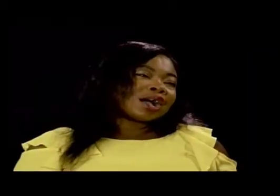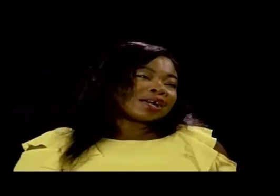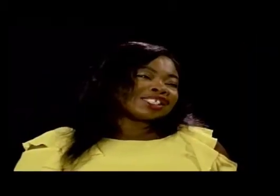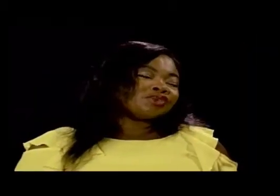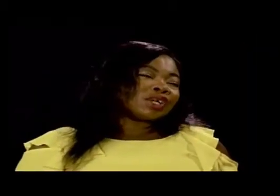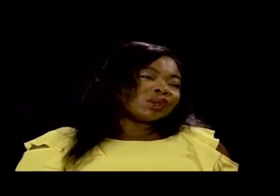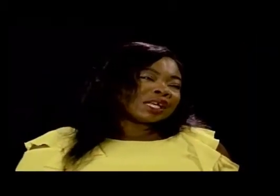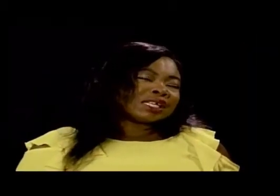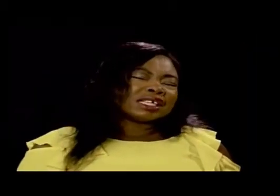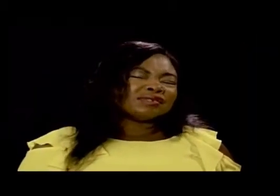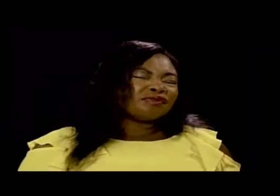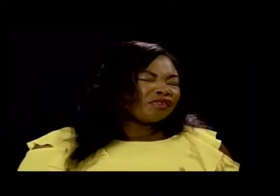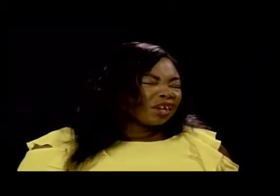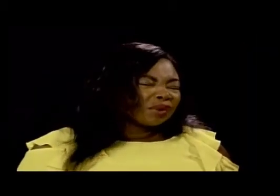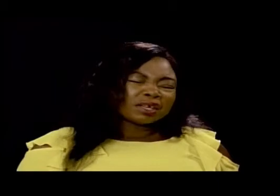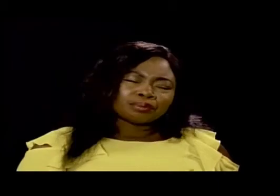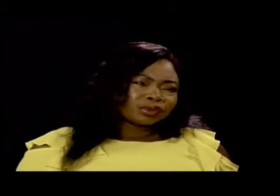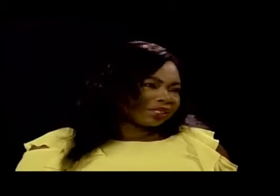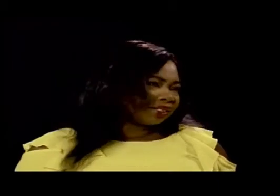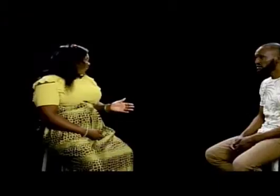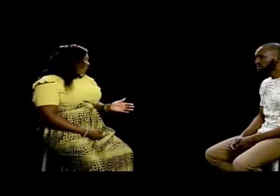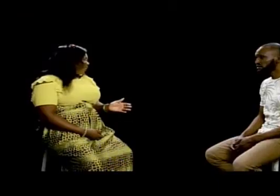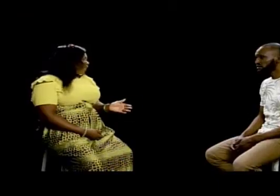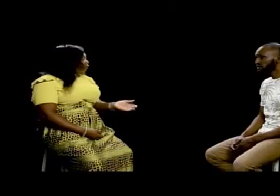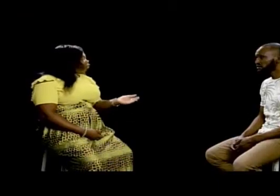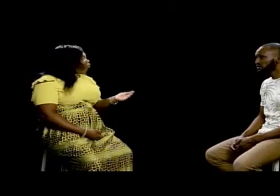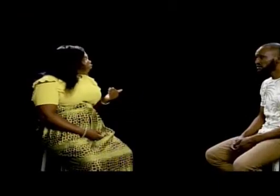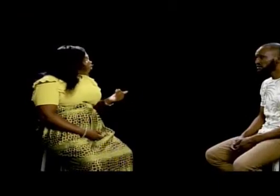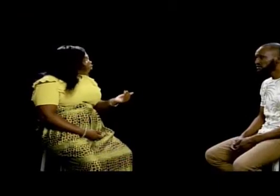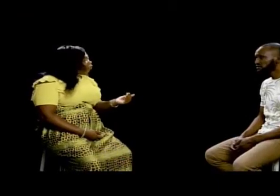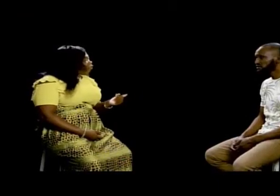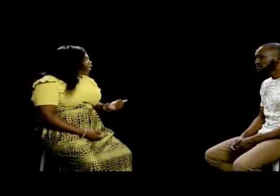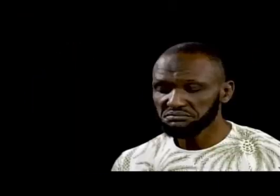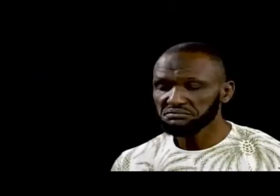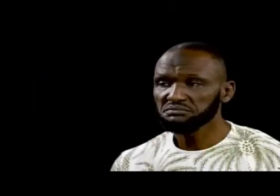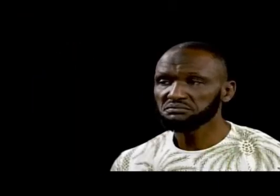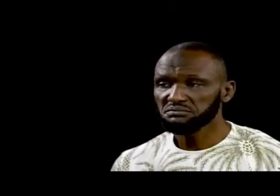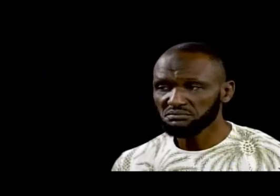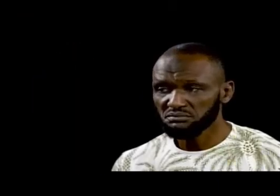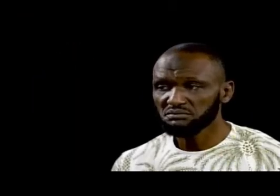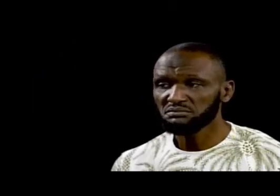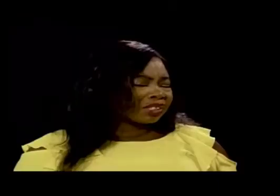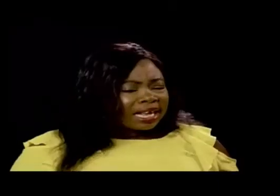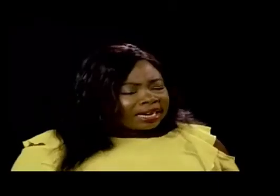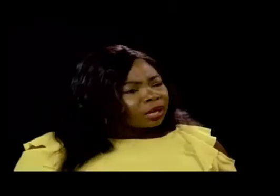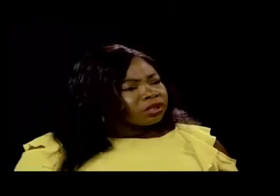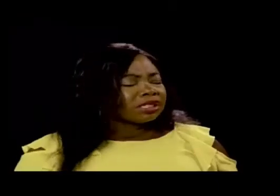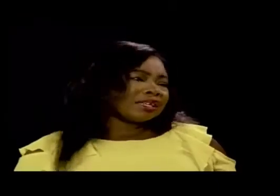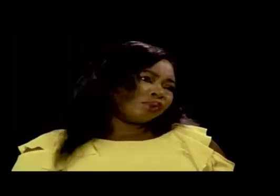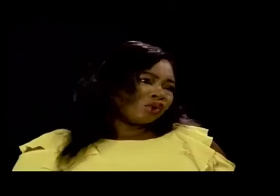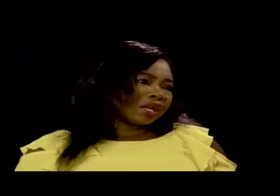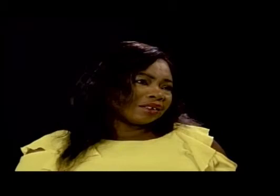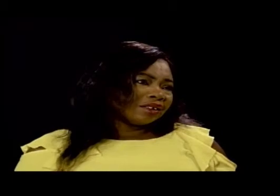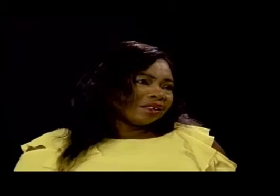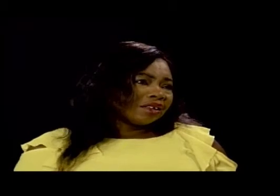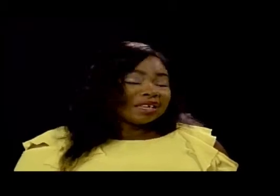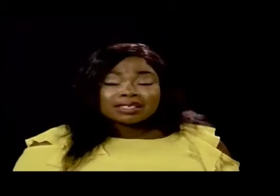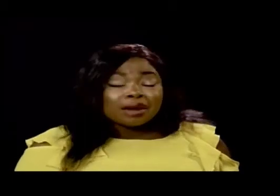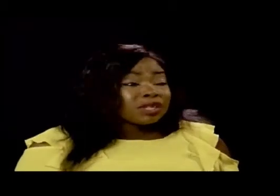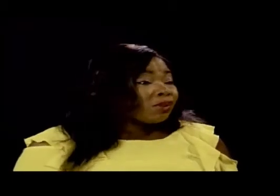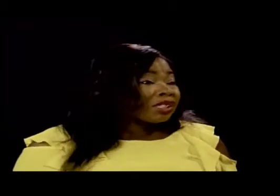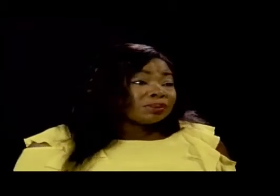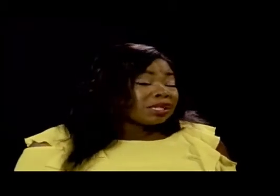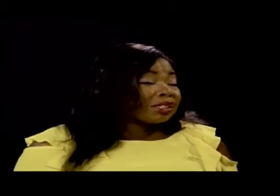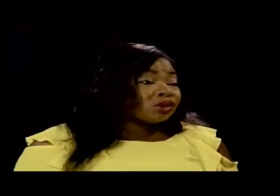of our hands regularly is very important. But we must come together and fight this virus like we did Ebola. It